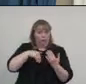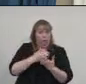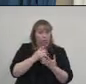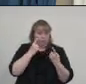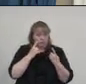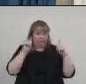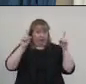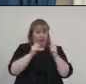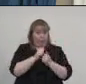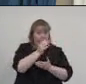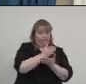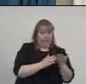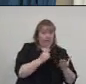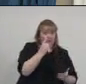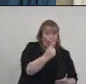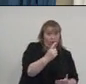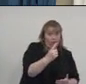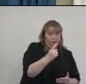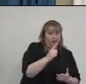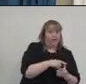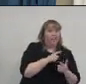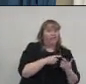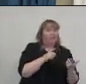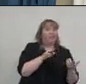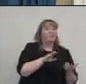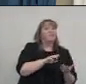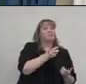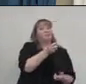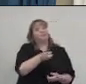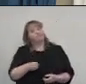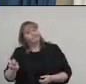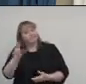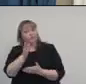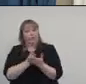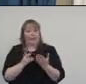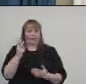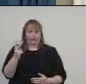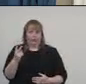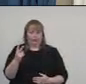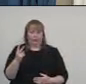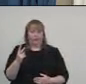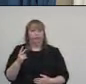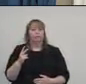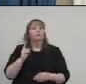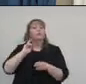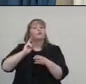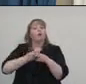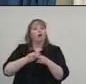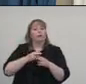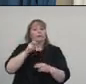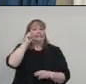Every day, state officials are being provided a spreadsheet from the Nevada Hospital Association containing a hospital